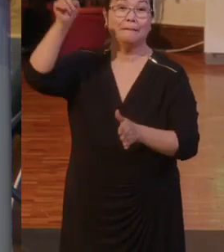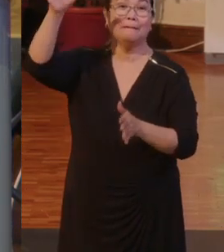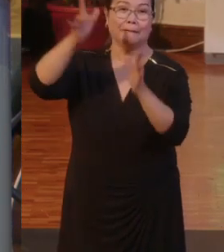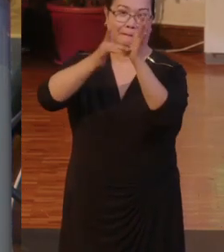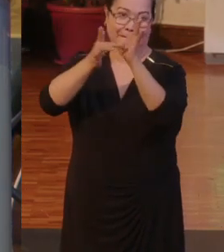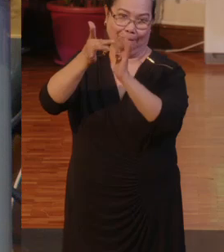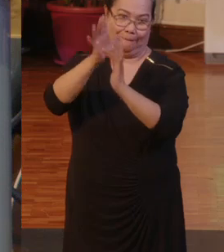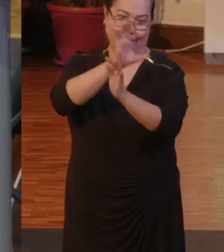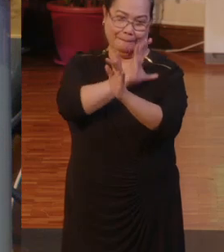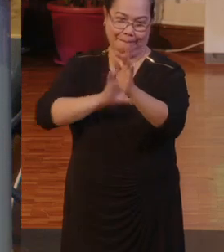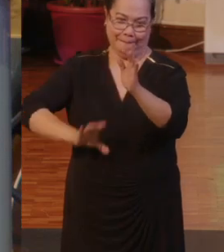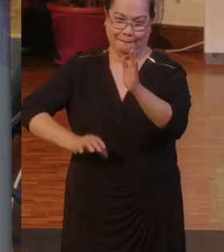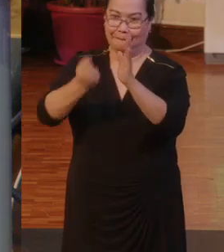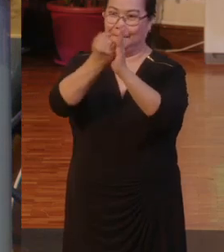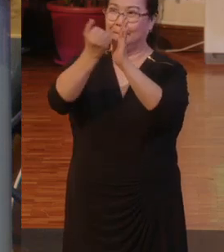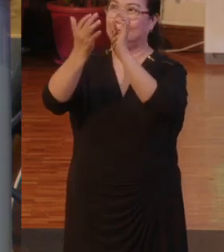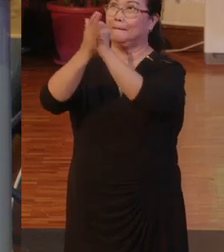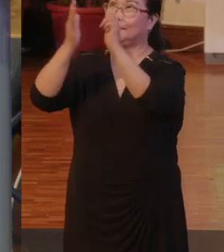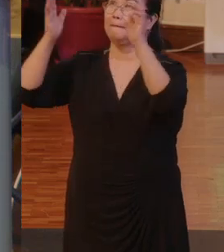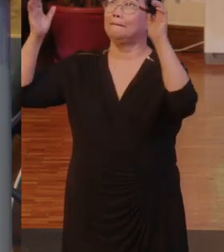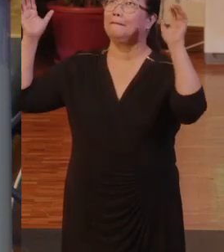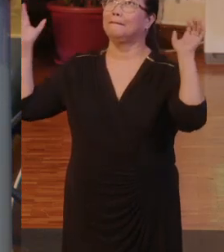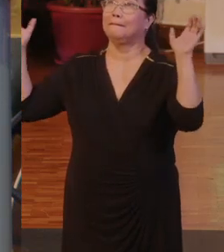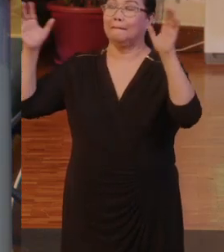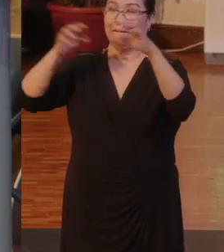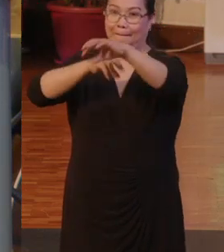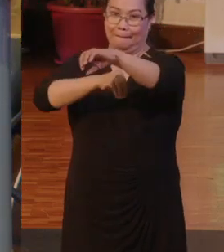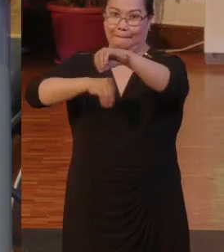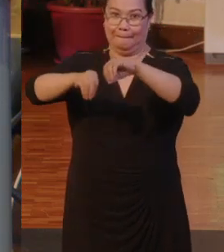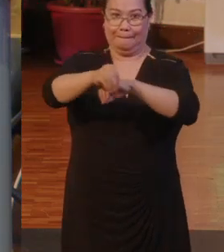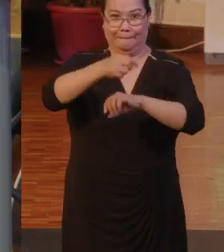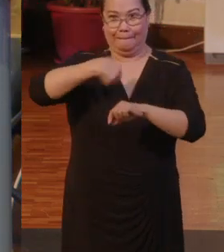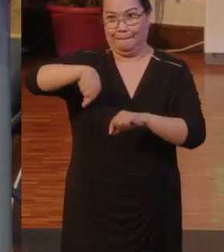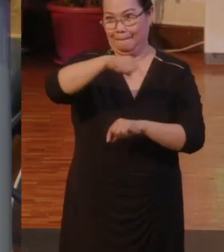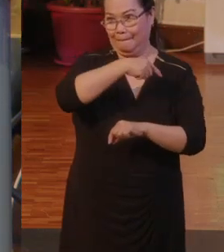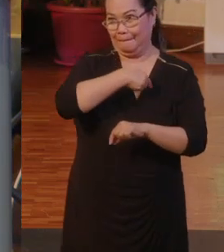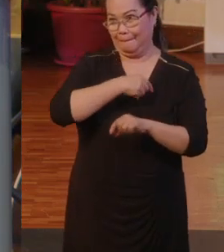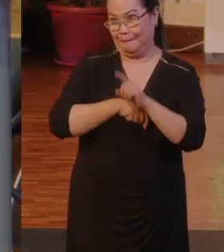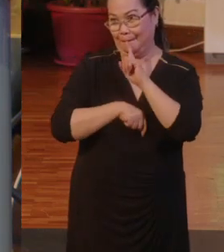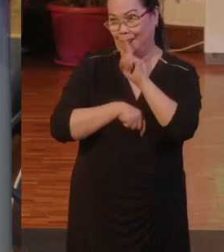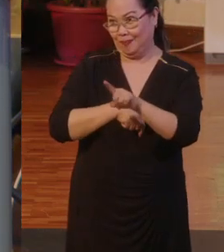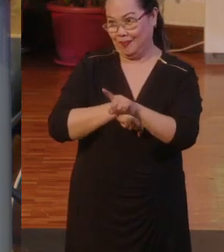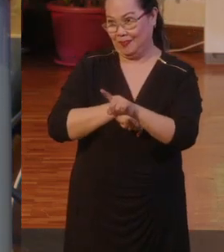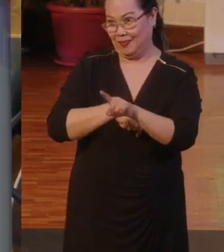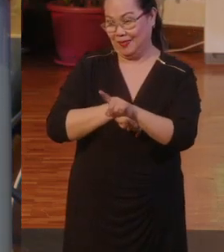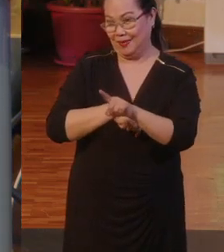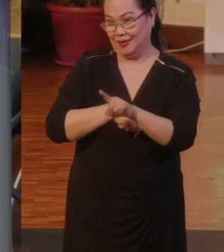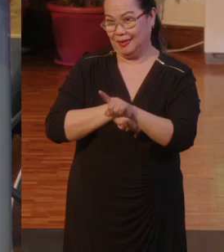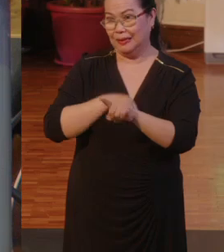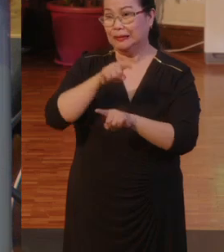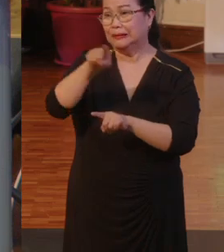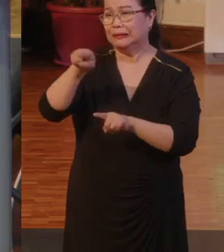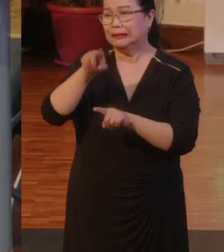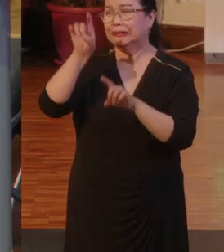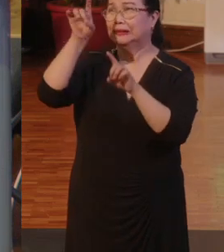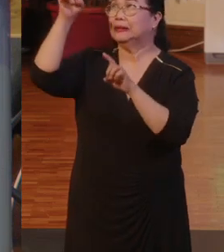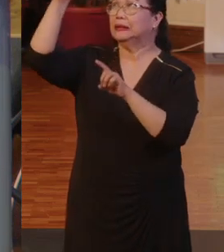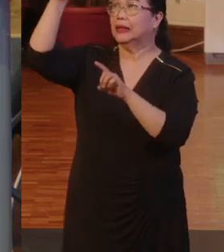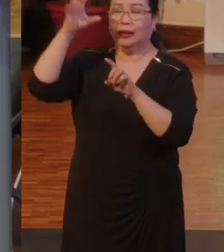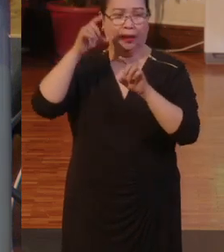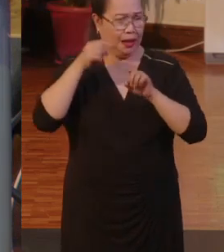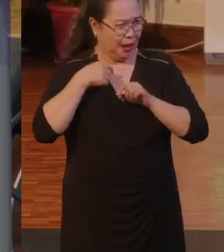Christ died for us. While we were still sinners, kamuhi-muhi tayo sa